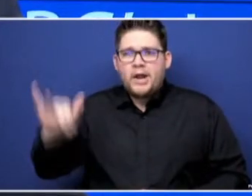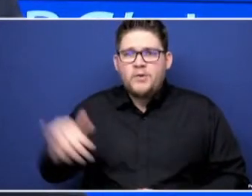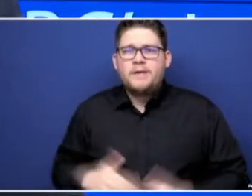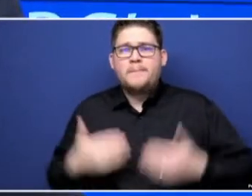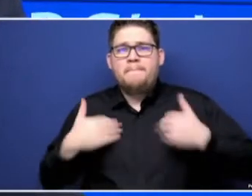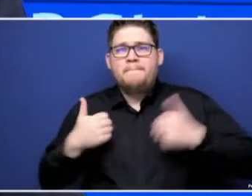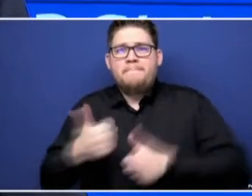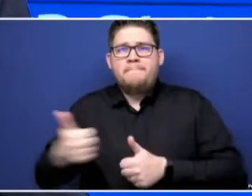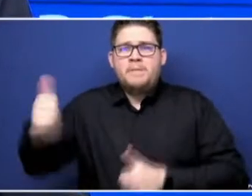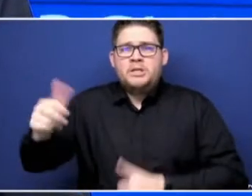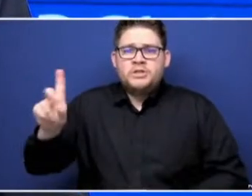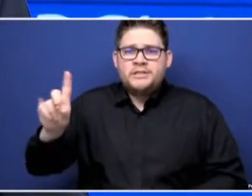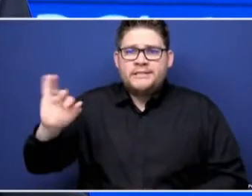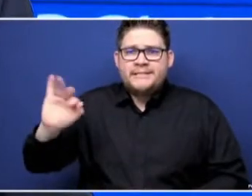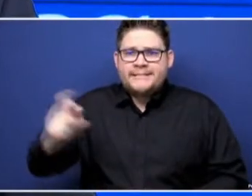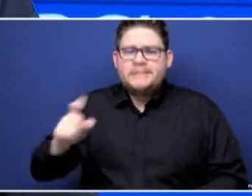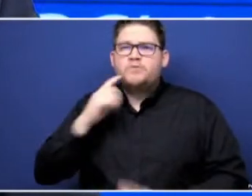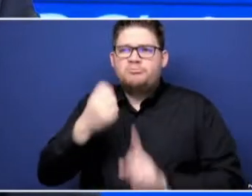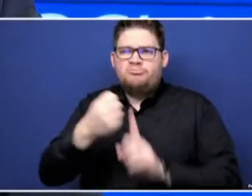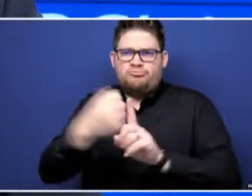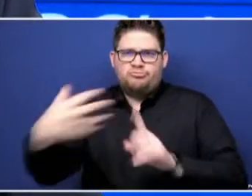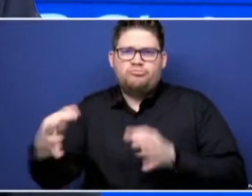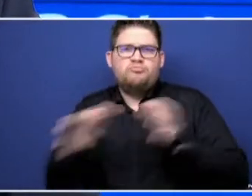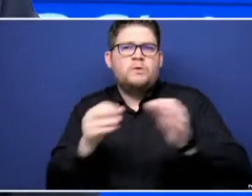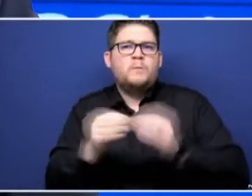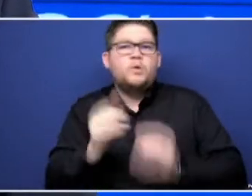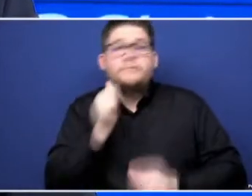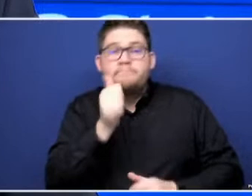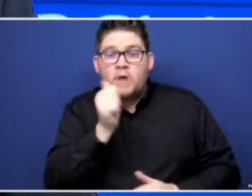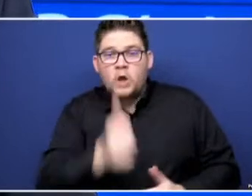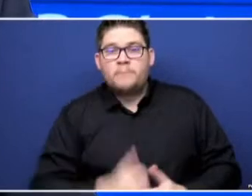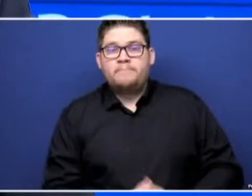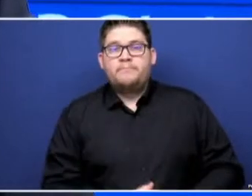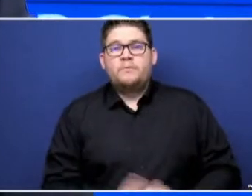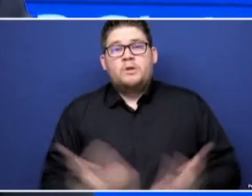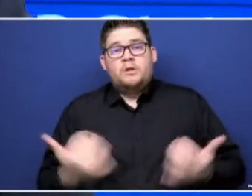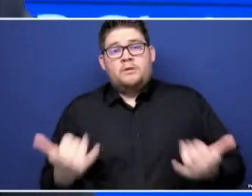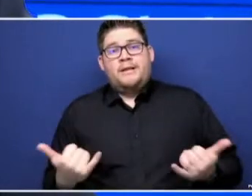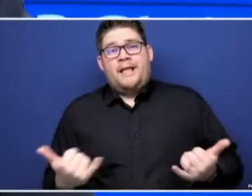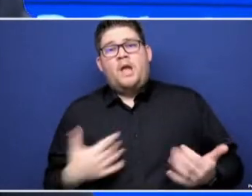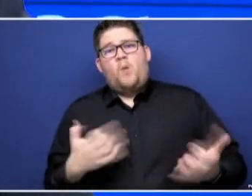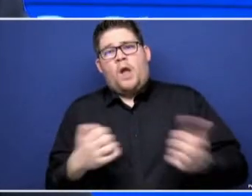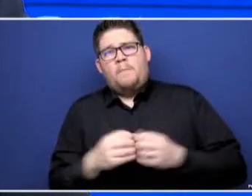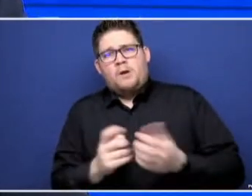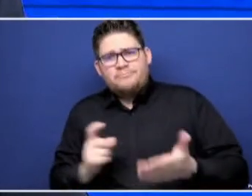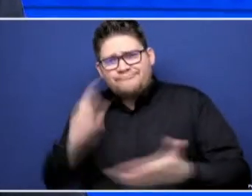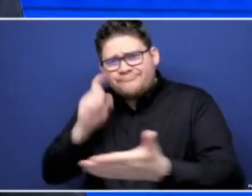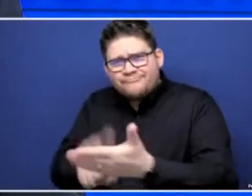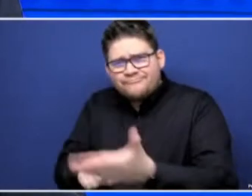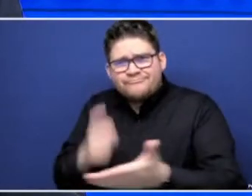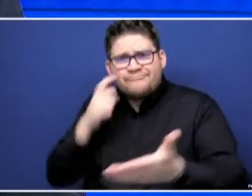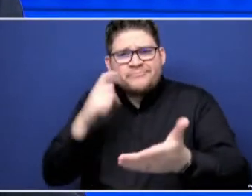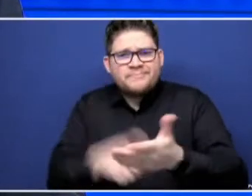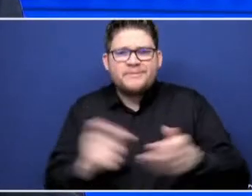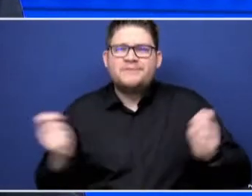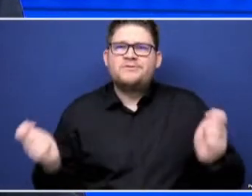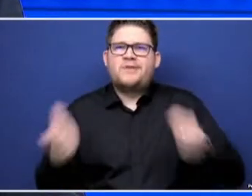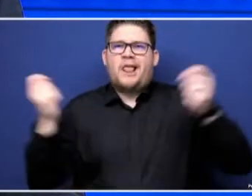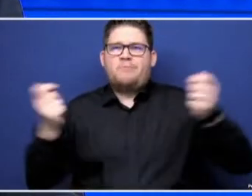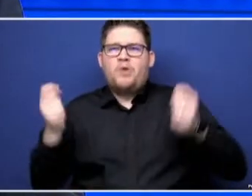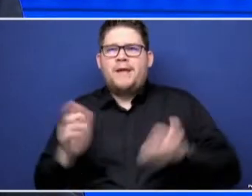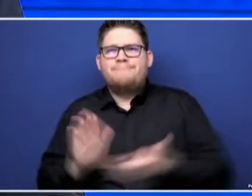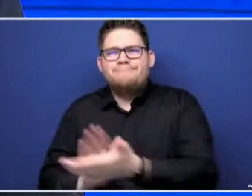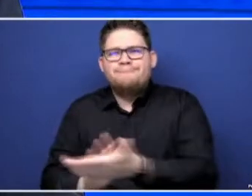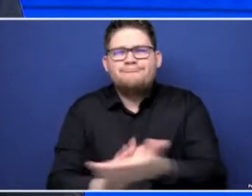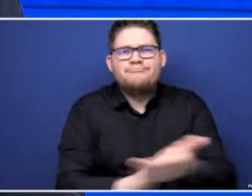Horgan and for Dr. Penny Ballem. There's word now that the Covishield vaccine from India, the AstraZeneca vaccine, may be